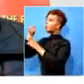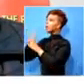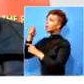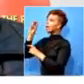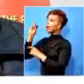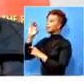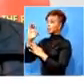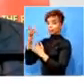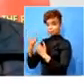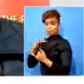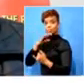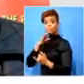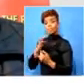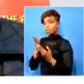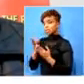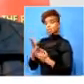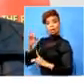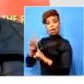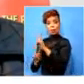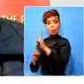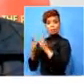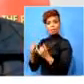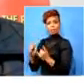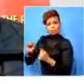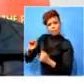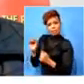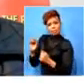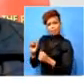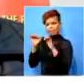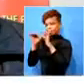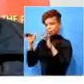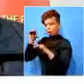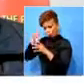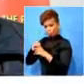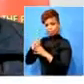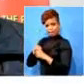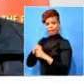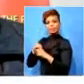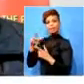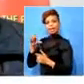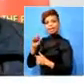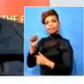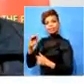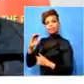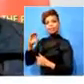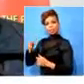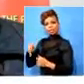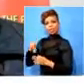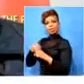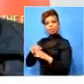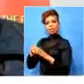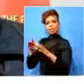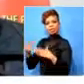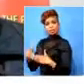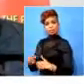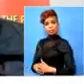as well in terms of managing to keep people within and on the SACP trajectory?